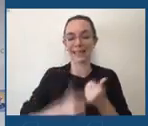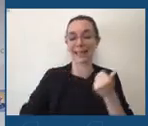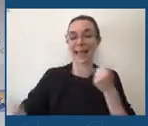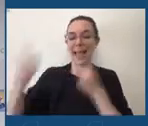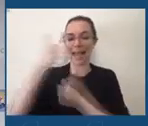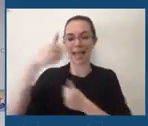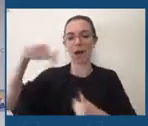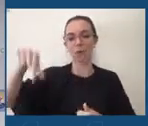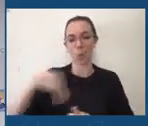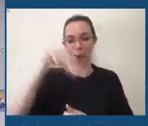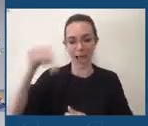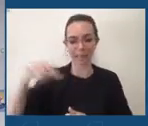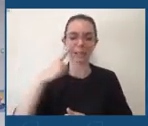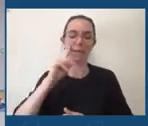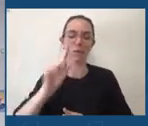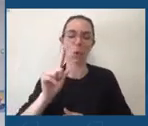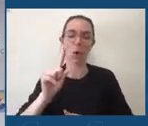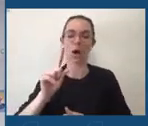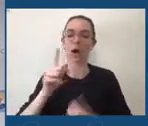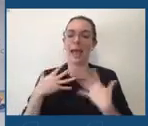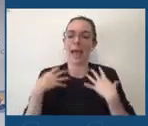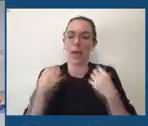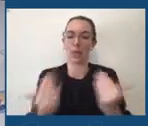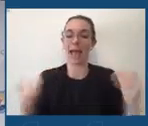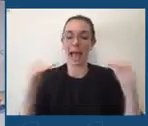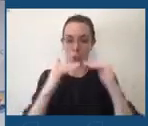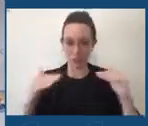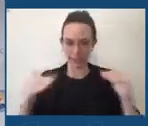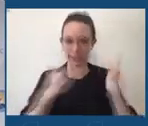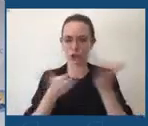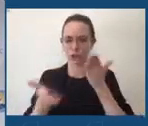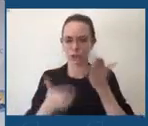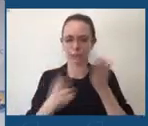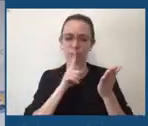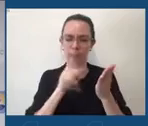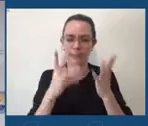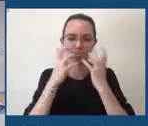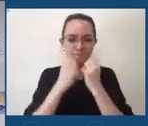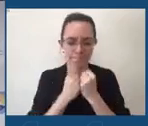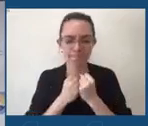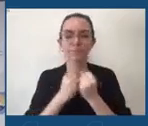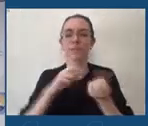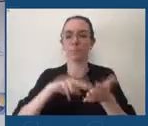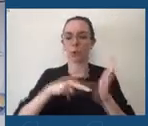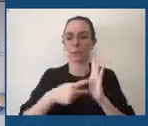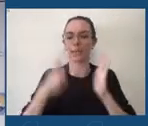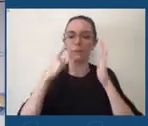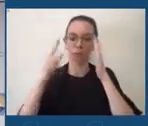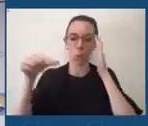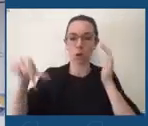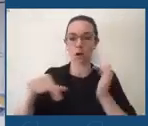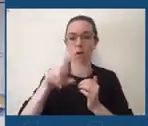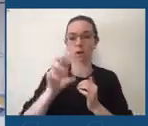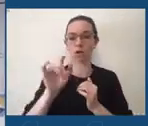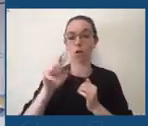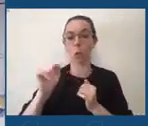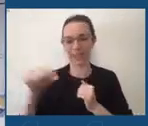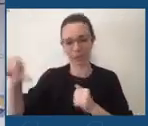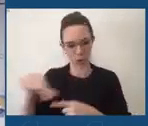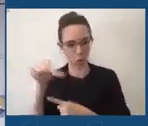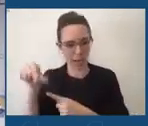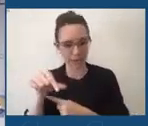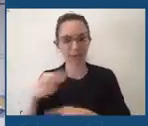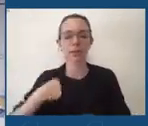for Health Equity, serving an incredibly noble purpose and mission on behalf of Quest. We are very, very proud.